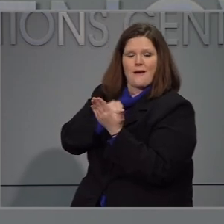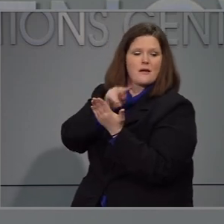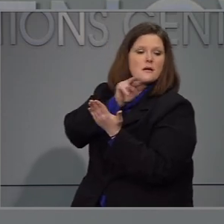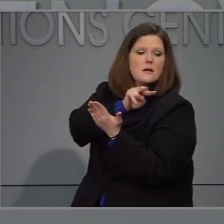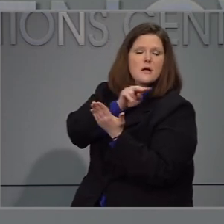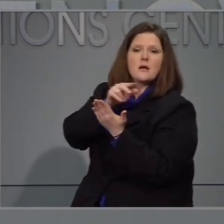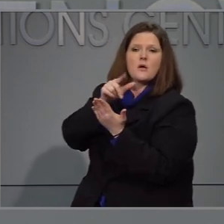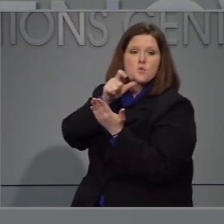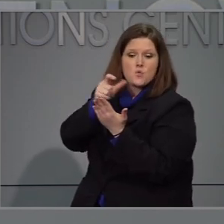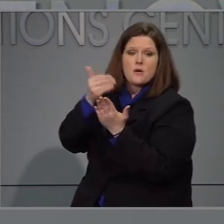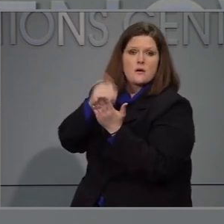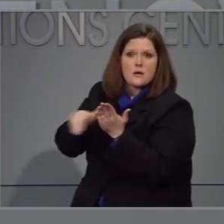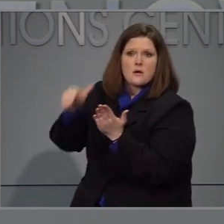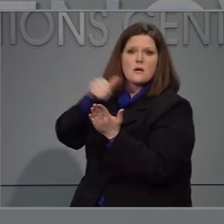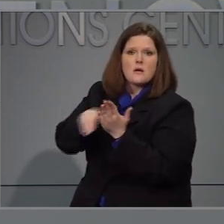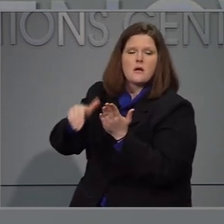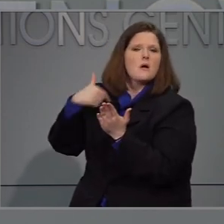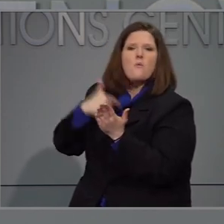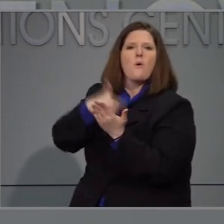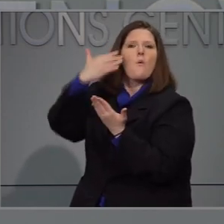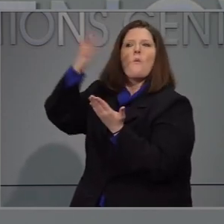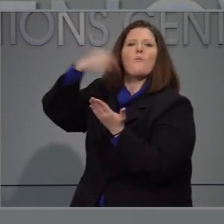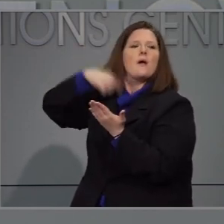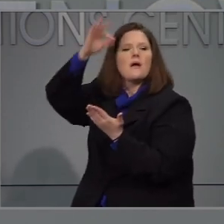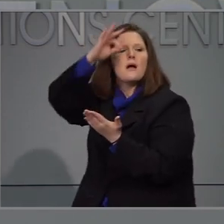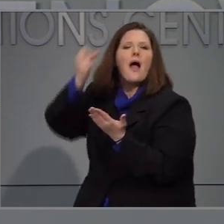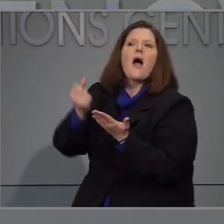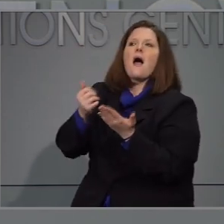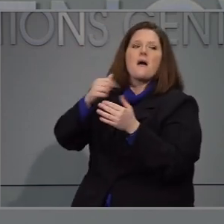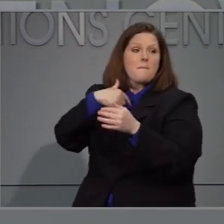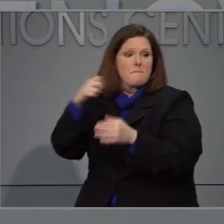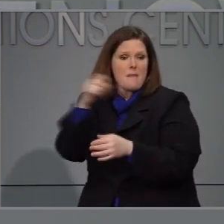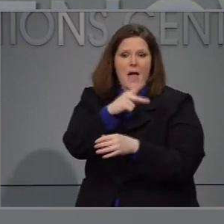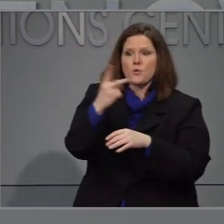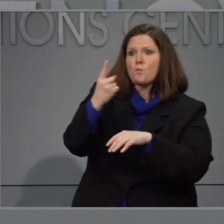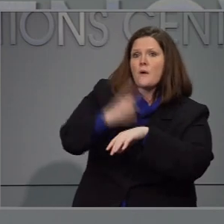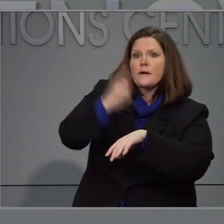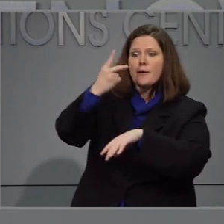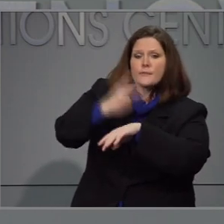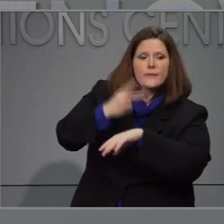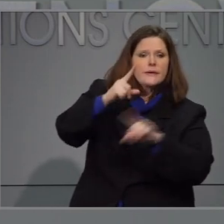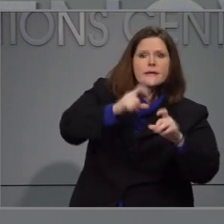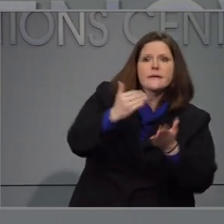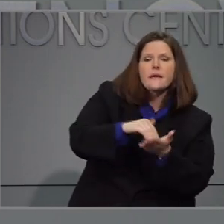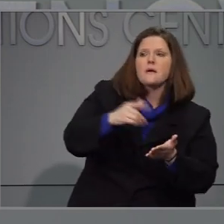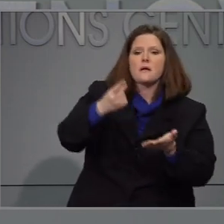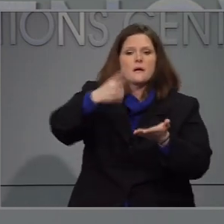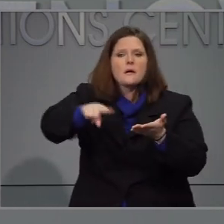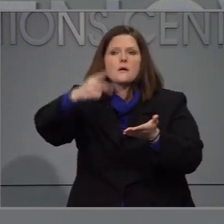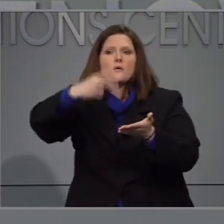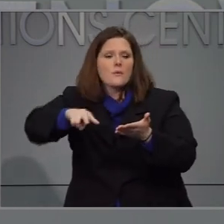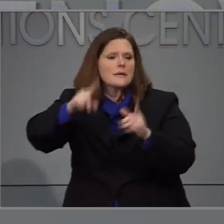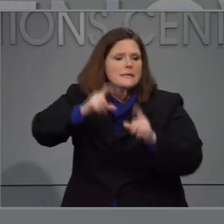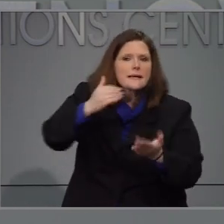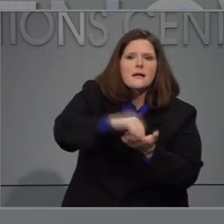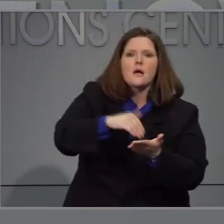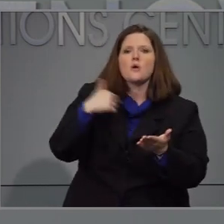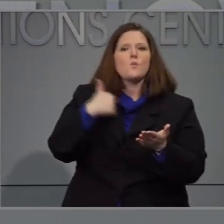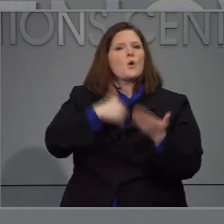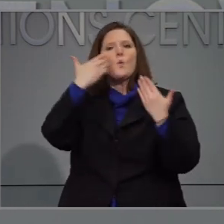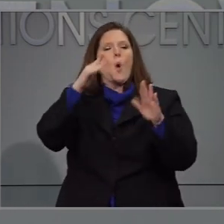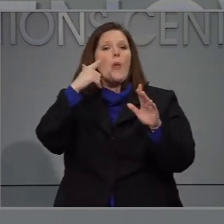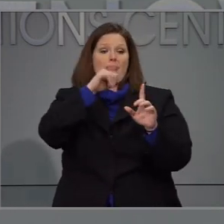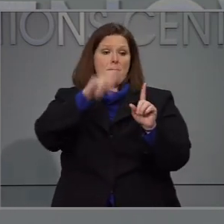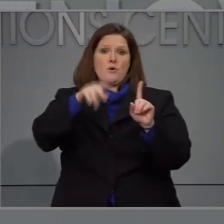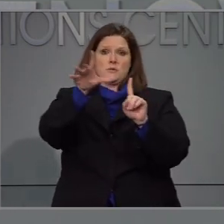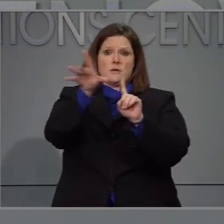are still continuing to prioritize testing to those who have had exposure, to our frontline healthcare workers,